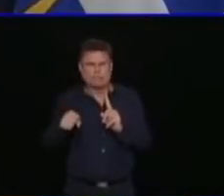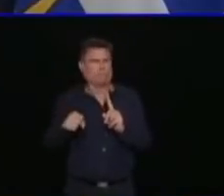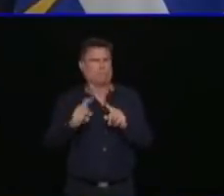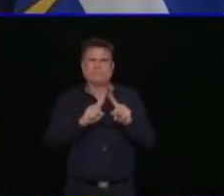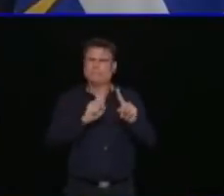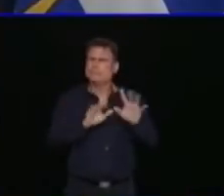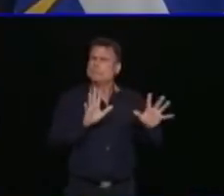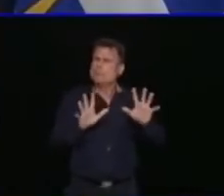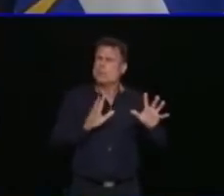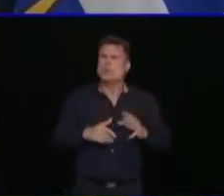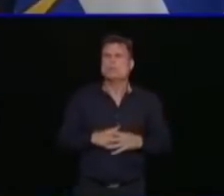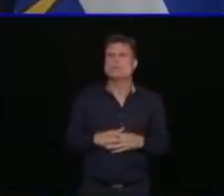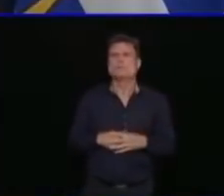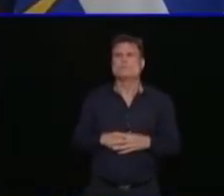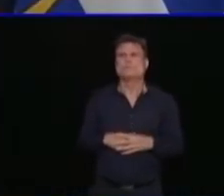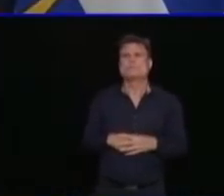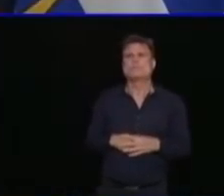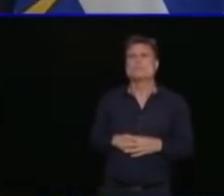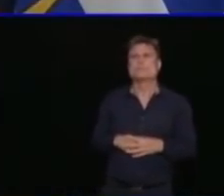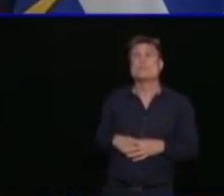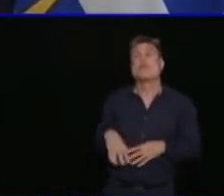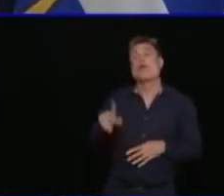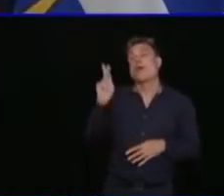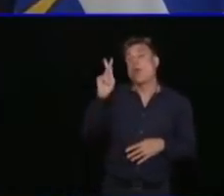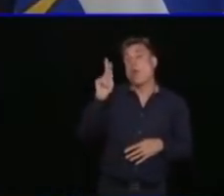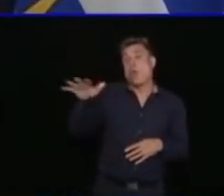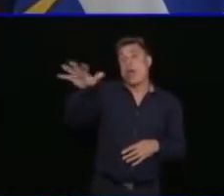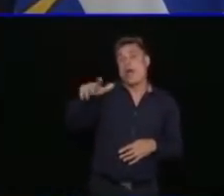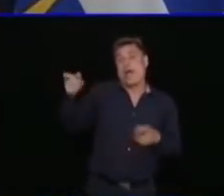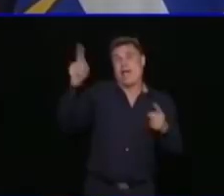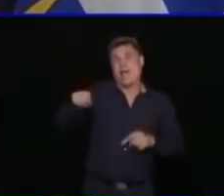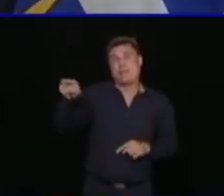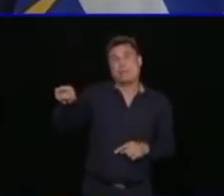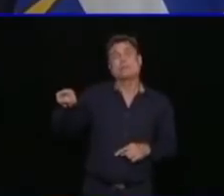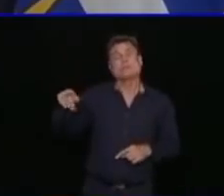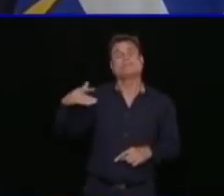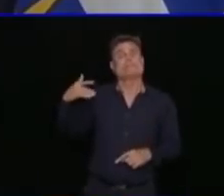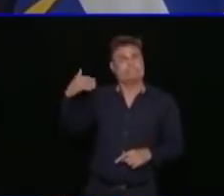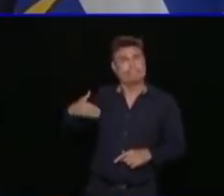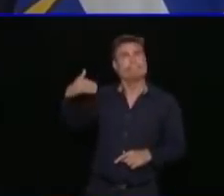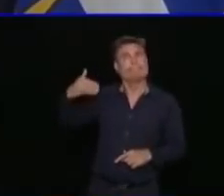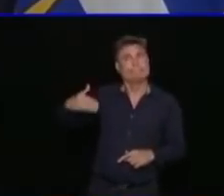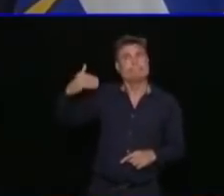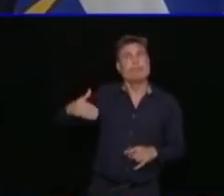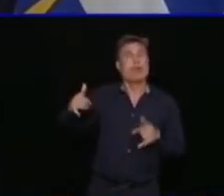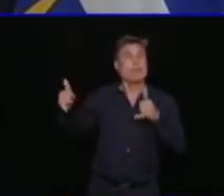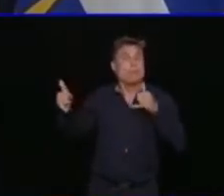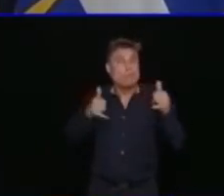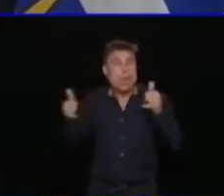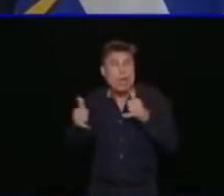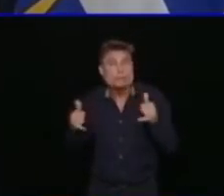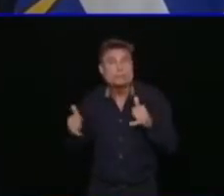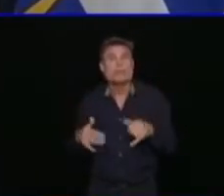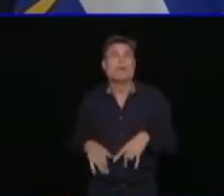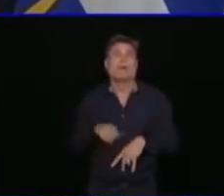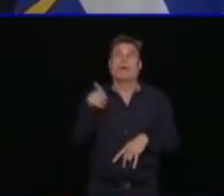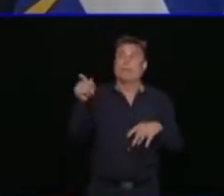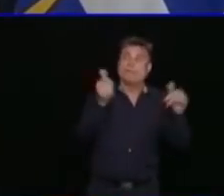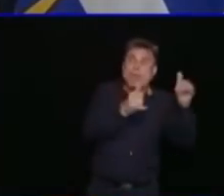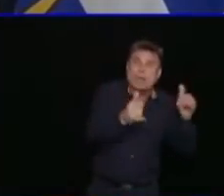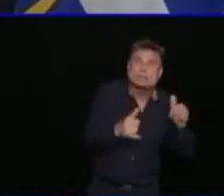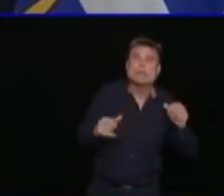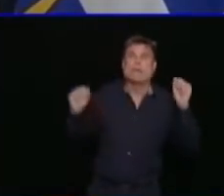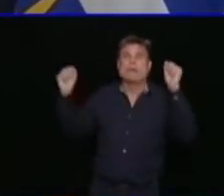parties, small groups that intermingle, so people in one group one night, a different group another night. And so it's not